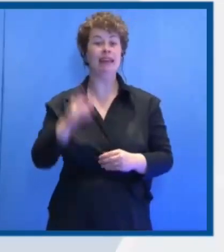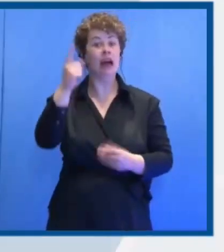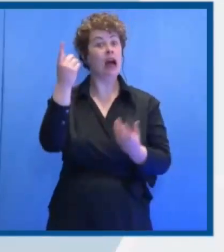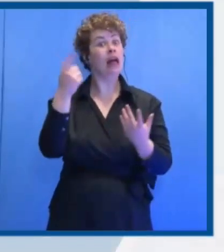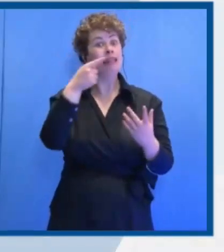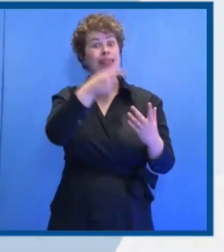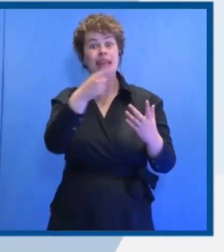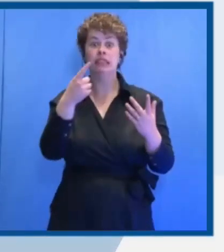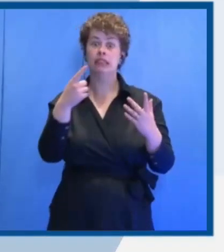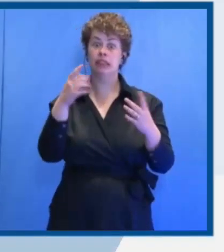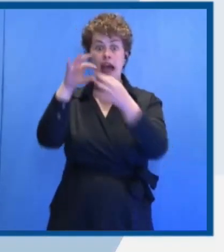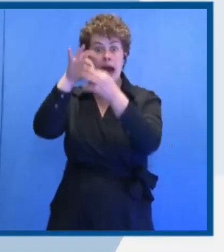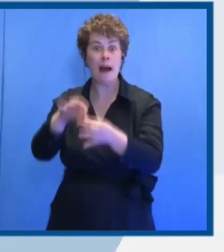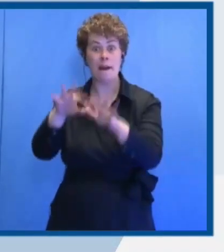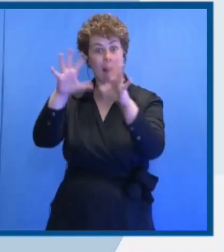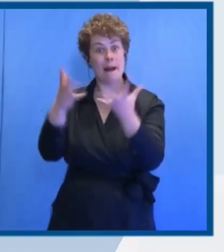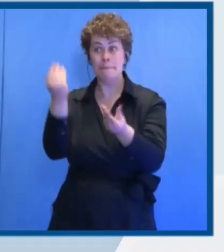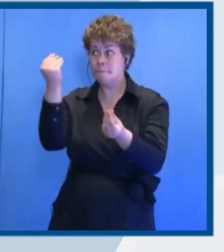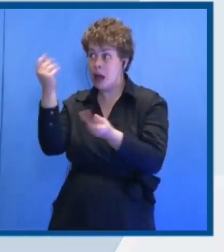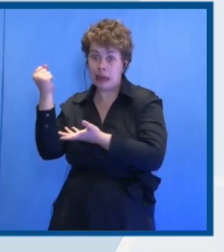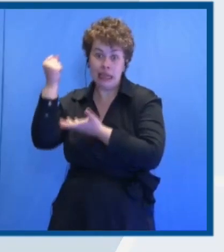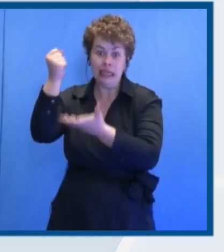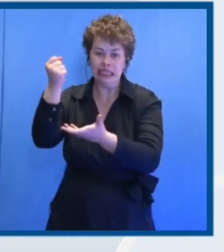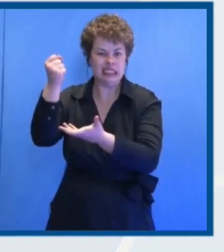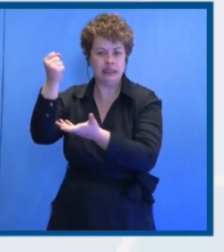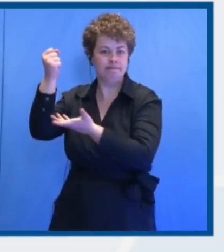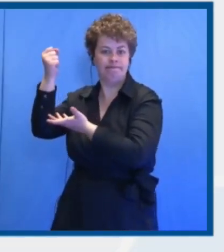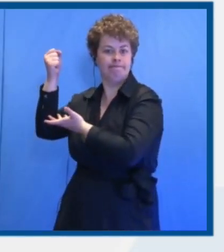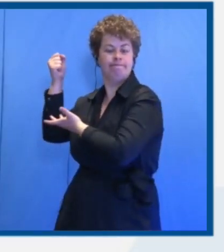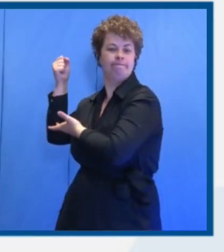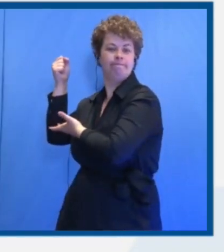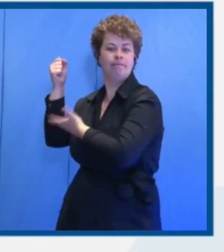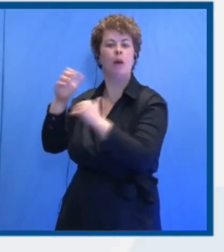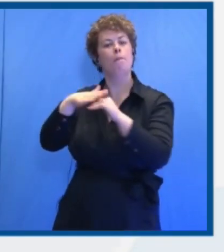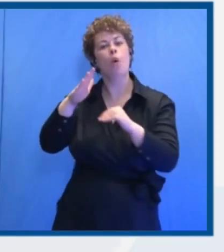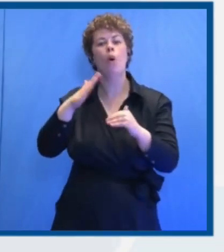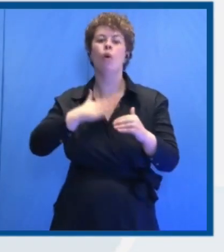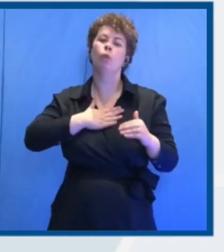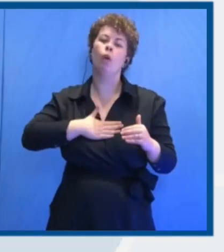these approaches as there is for the more traditional concrete and steel approaches.